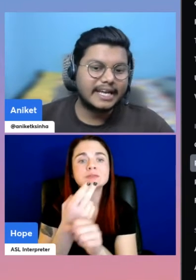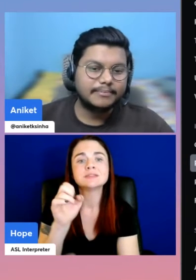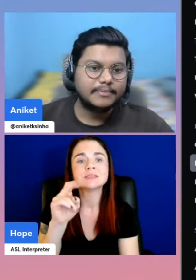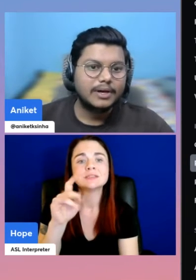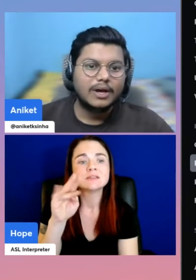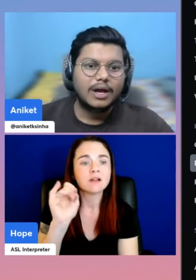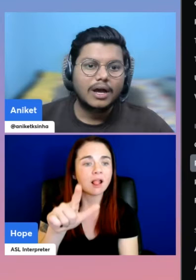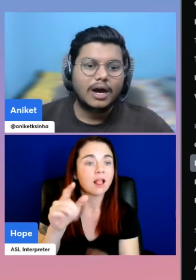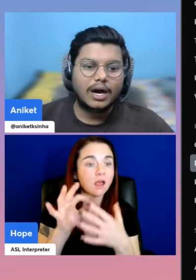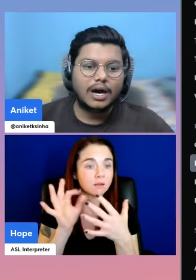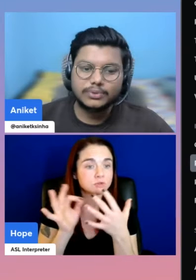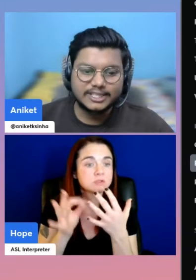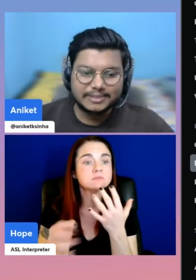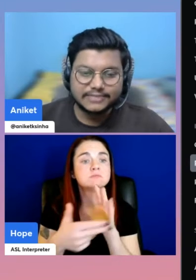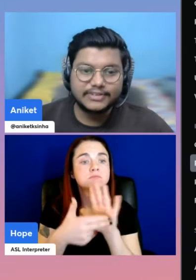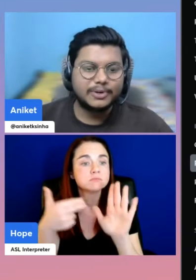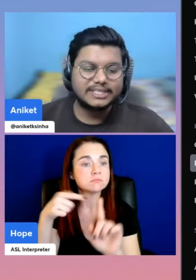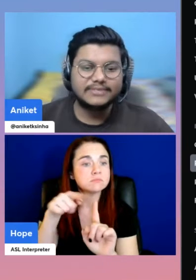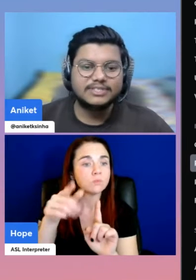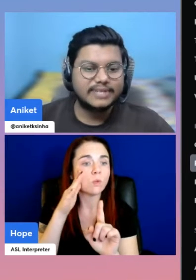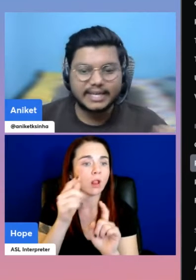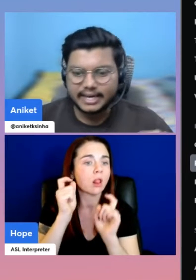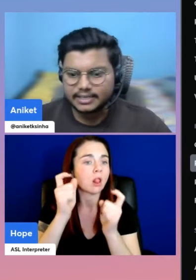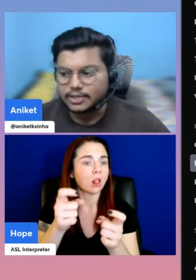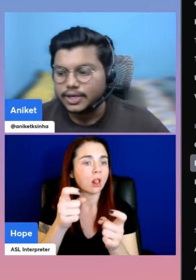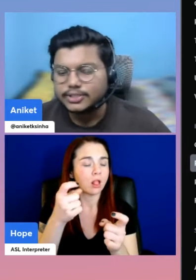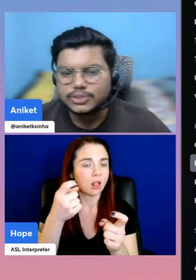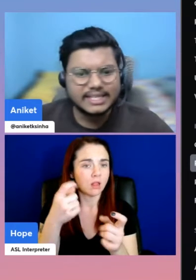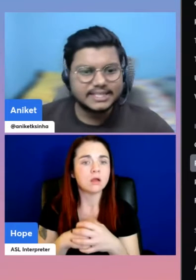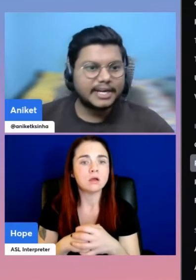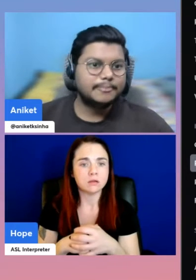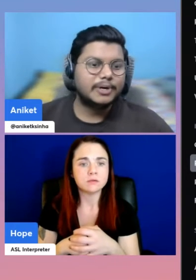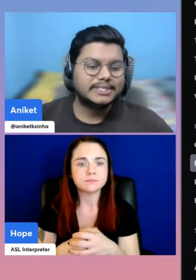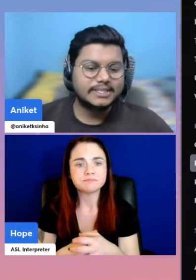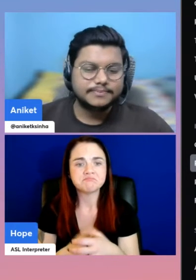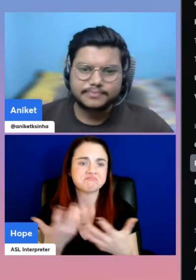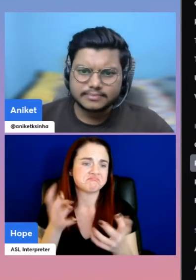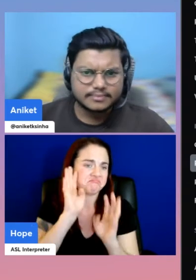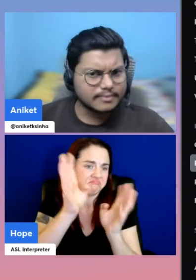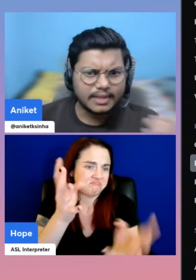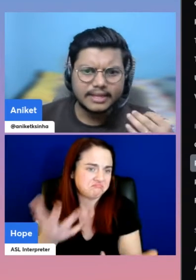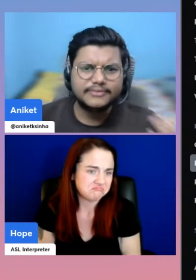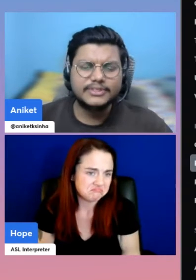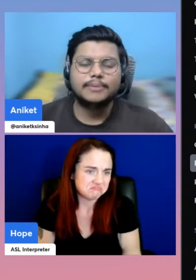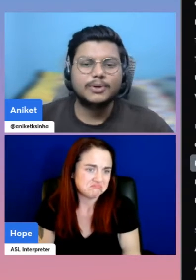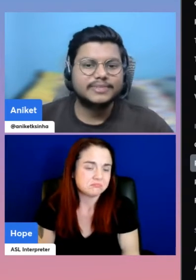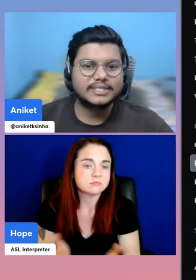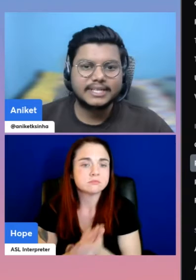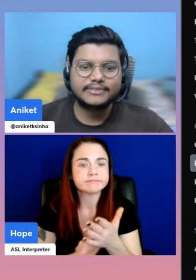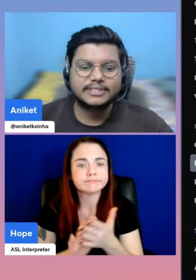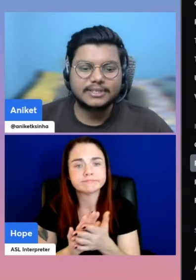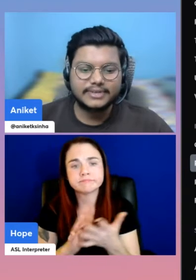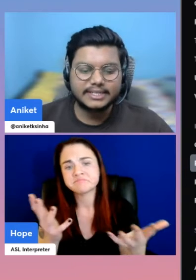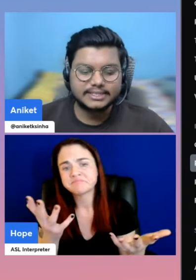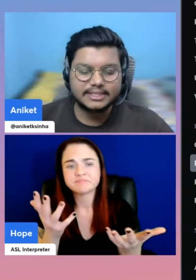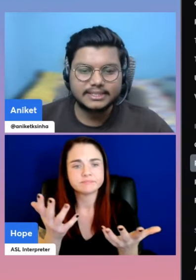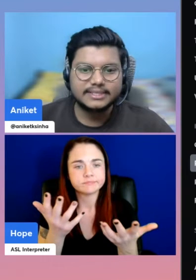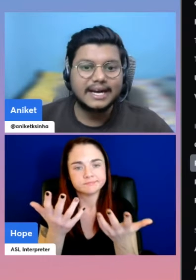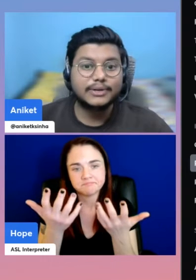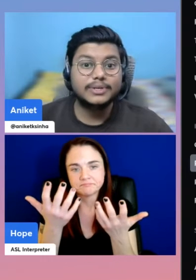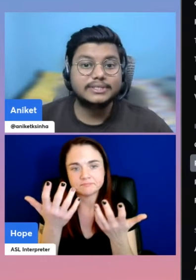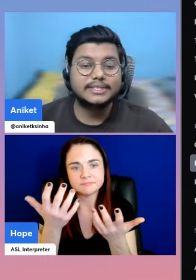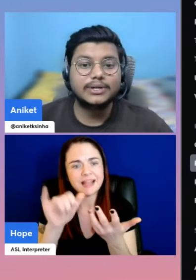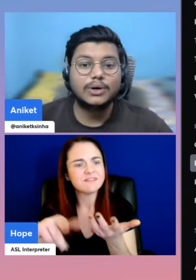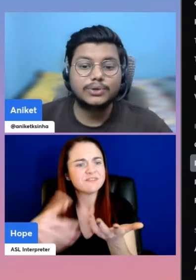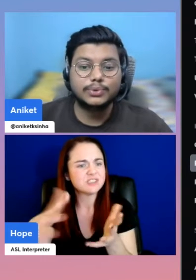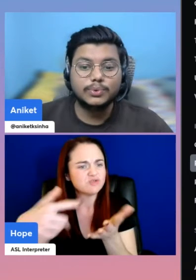the name to this specific policy which we are creating. So let's create a policy which the thing which we discussed,